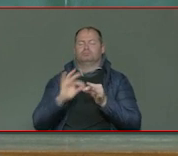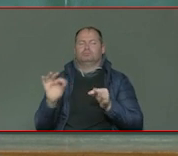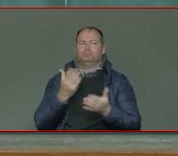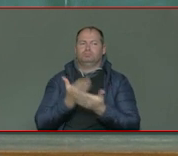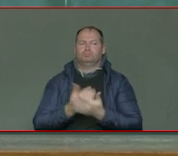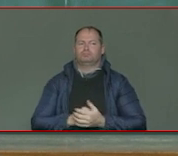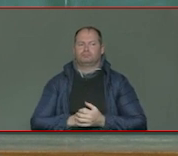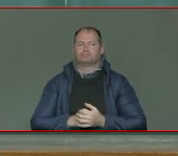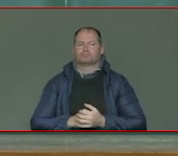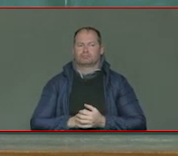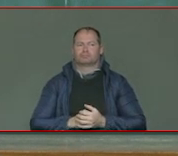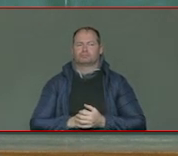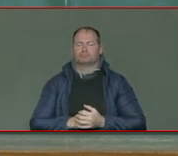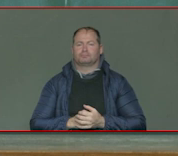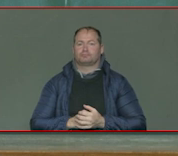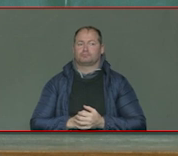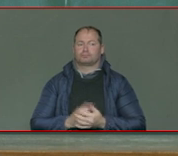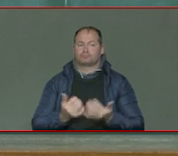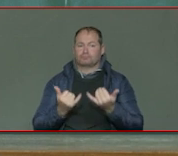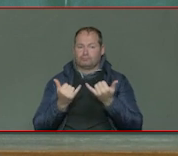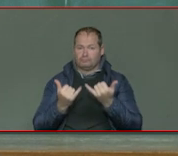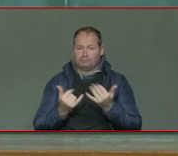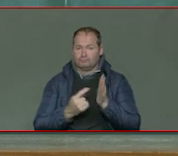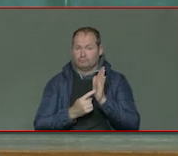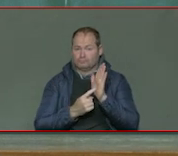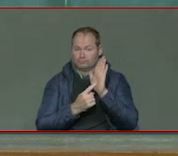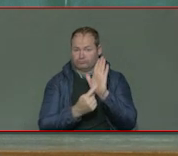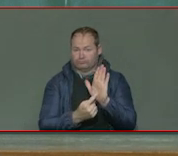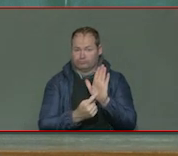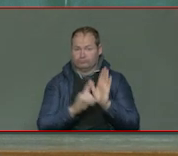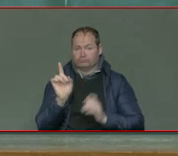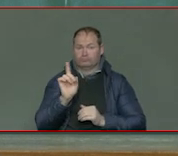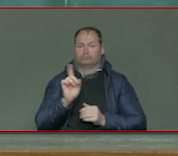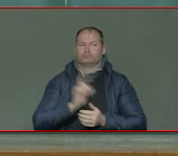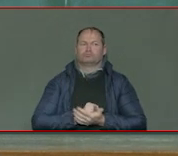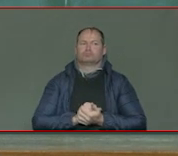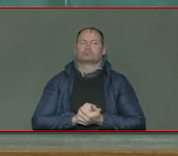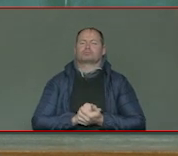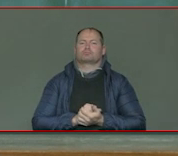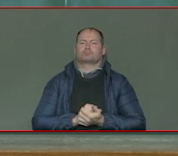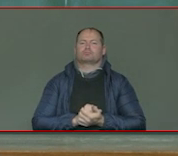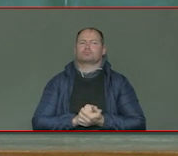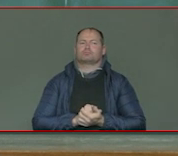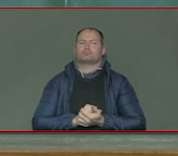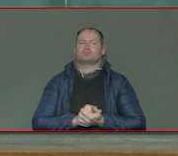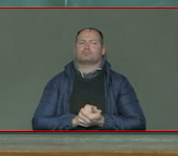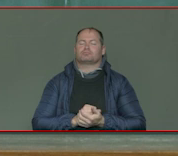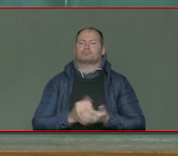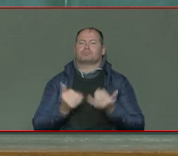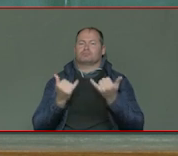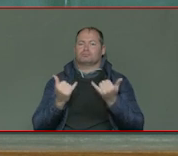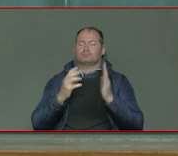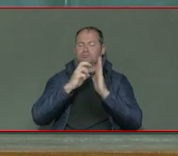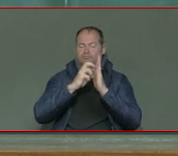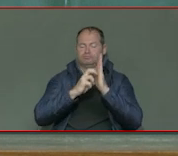Right. What I'm going to show you now, people, is that everything will fall into the following rules.